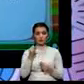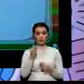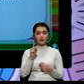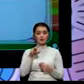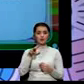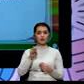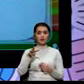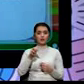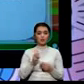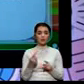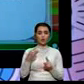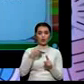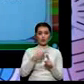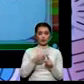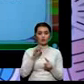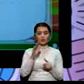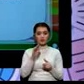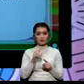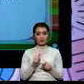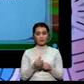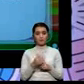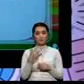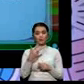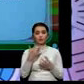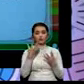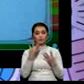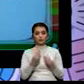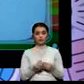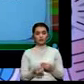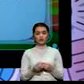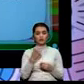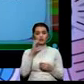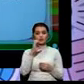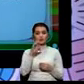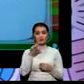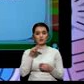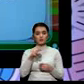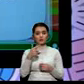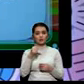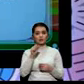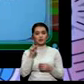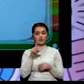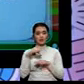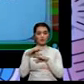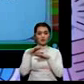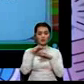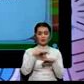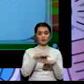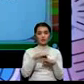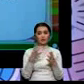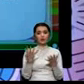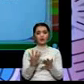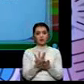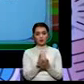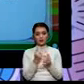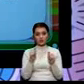gazlamalarni qo'shamiz va bu orqali biz 3 kunda necha santimetr gazlama keltirilganini aniqlashimiz